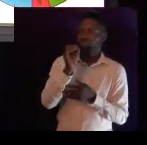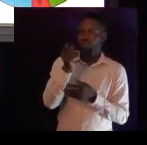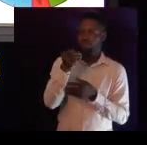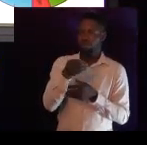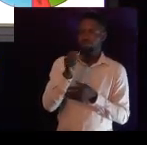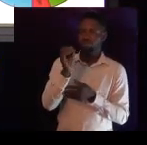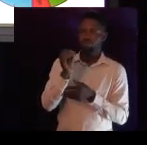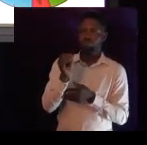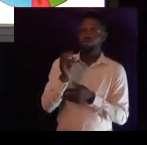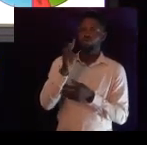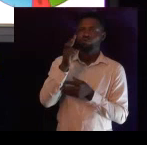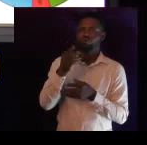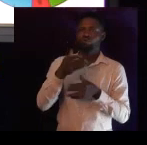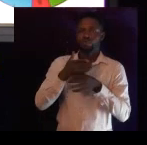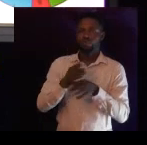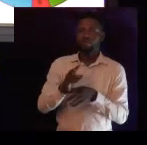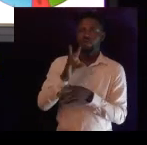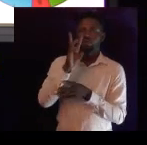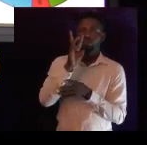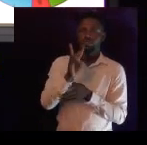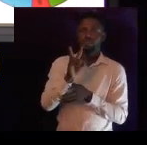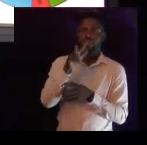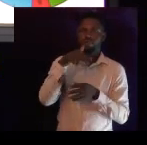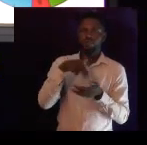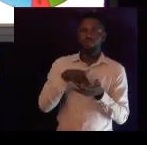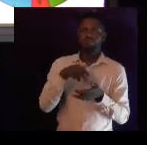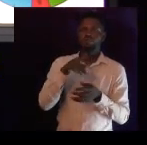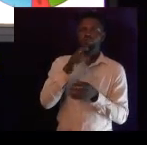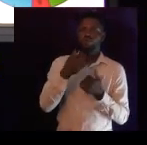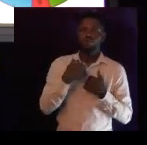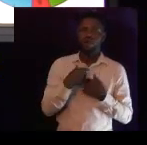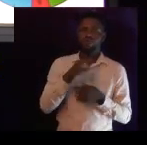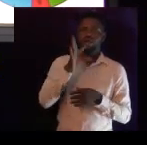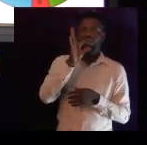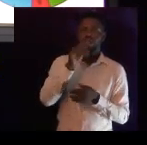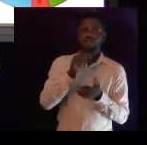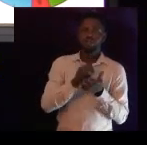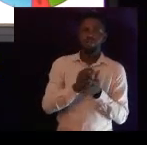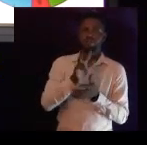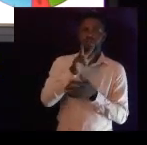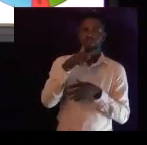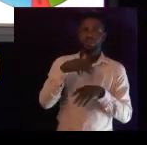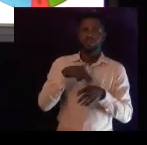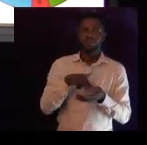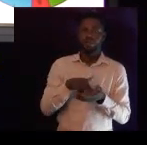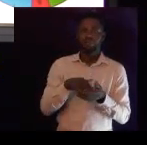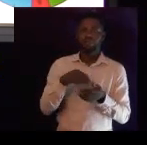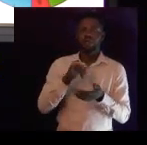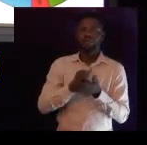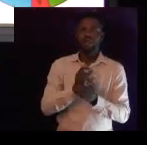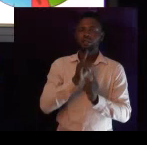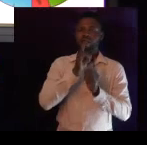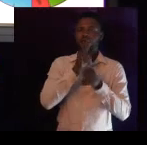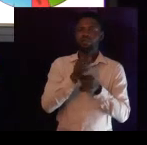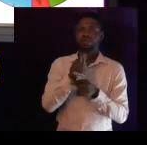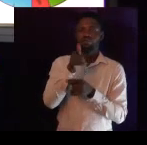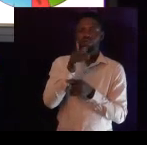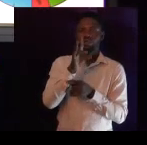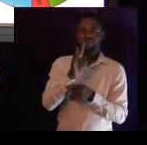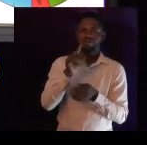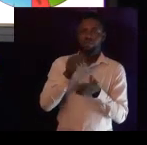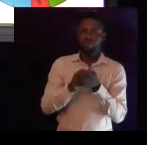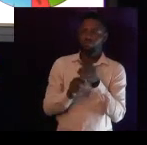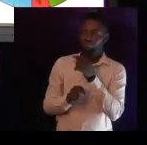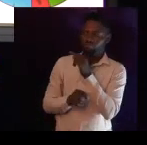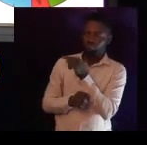1 0. 2 goes in 6 3 times. You have 9 times 3,000. to give you 27,000. This is the final